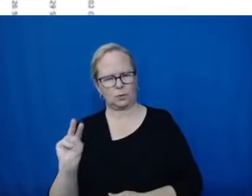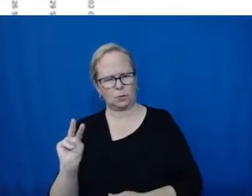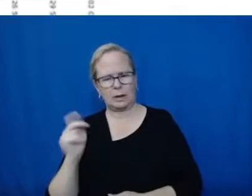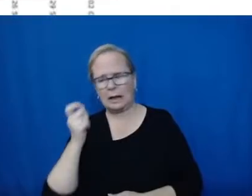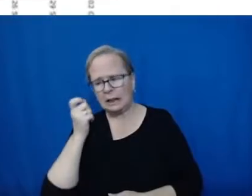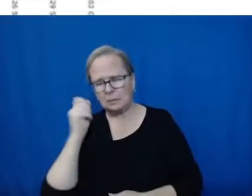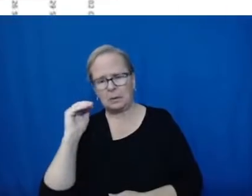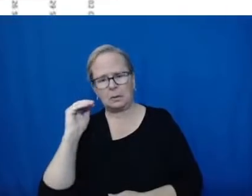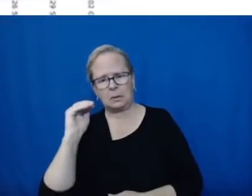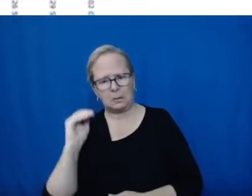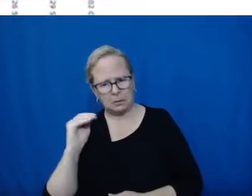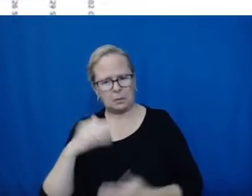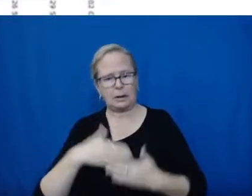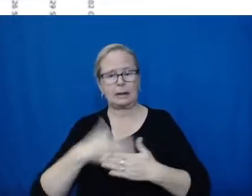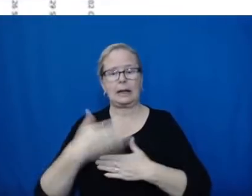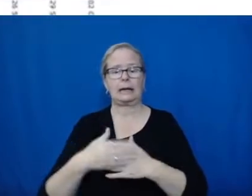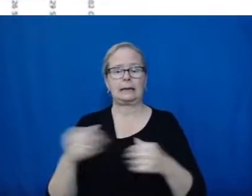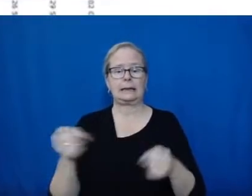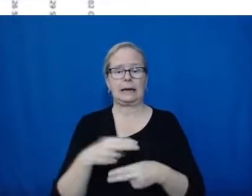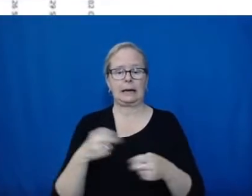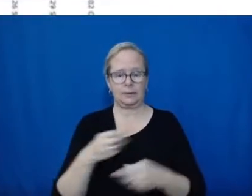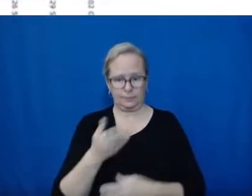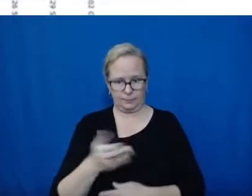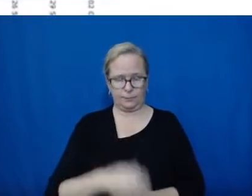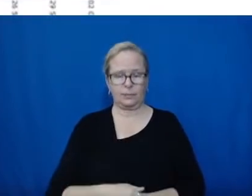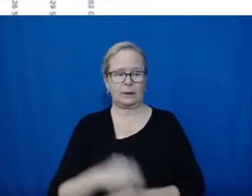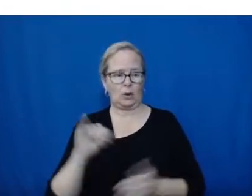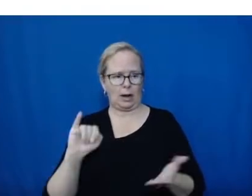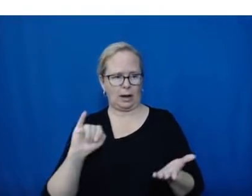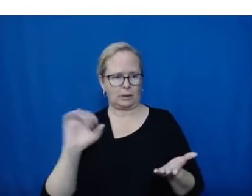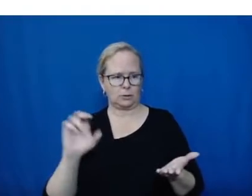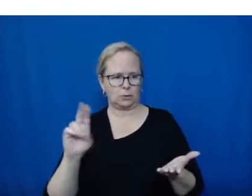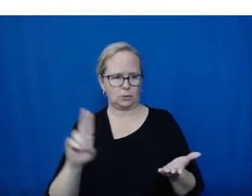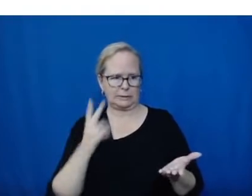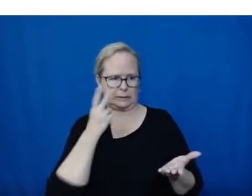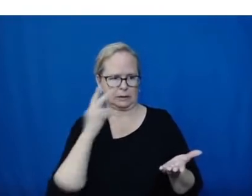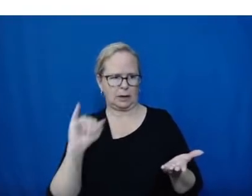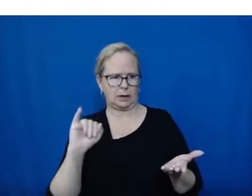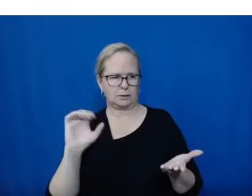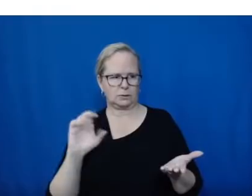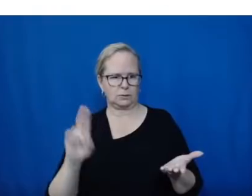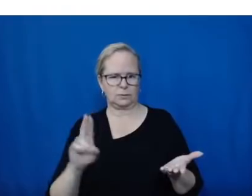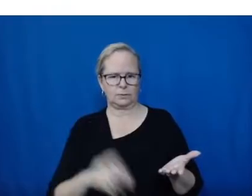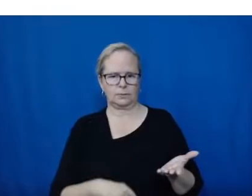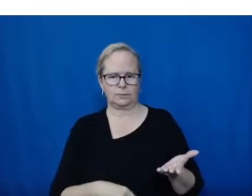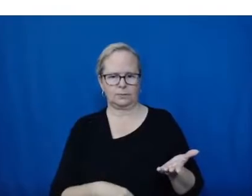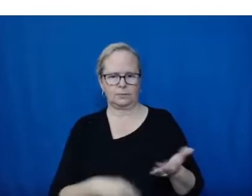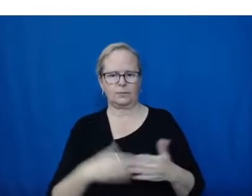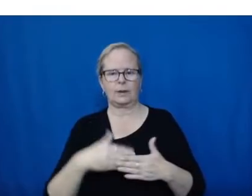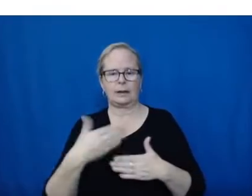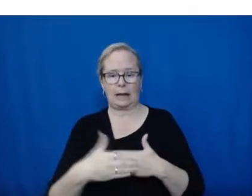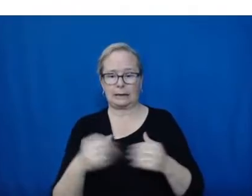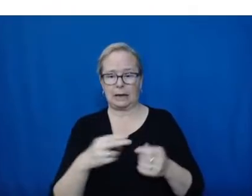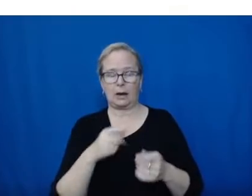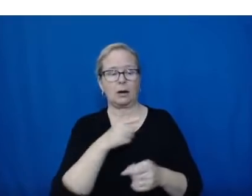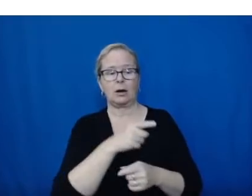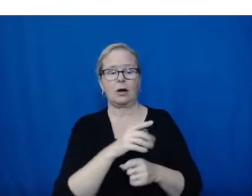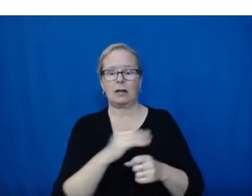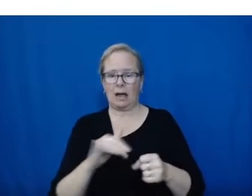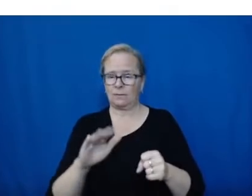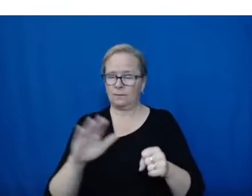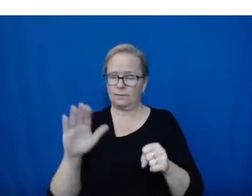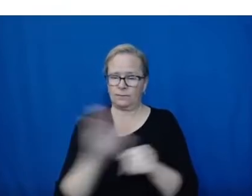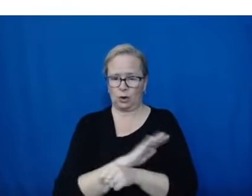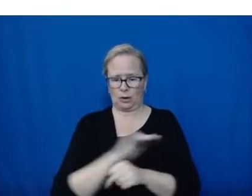please. And that's the ICU. So you can see the trending downward there. And the next slide just shows the